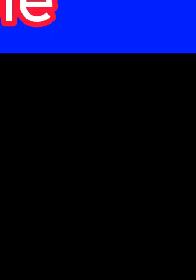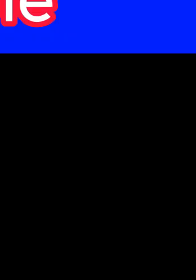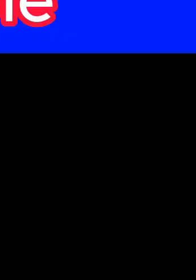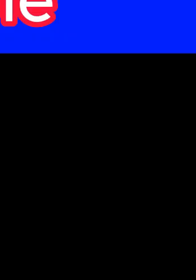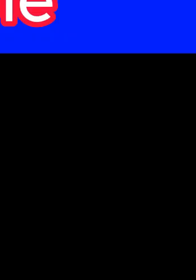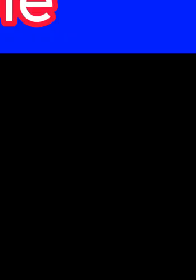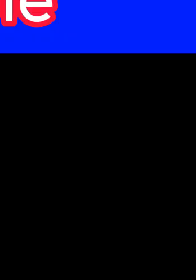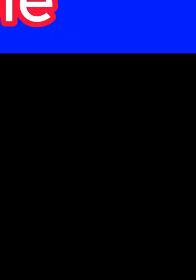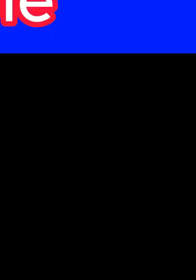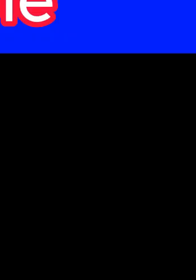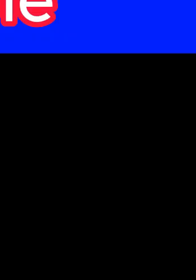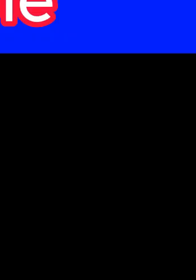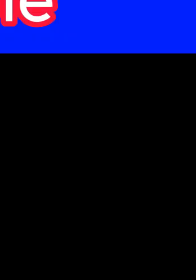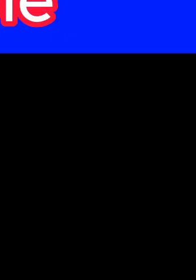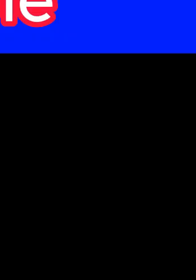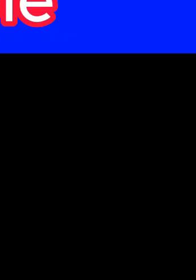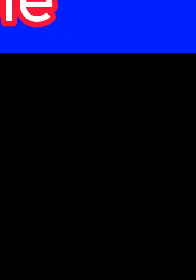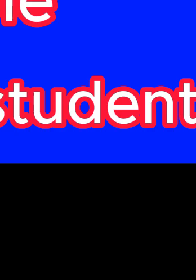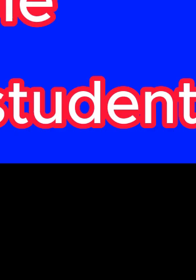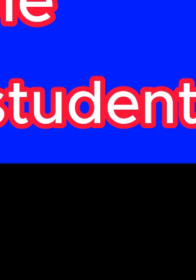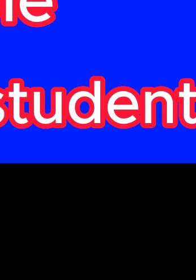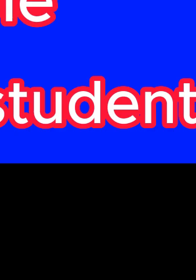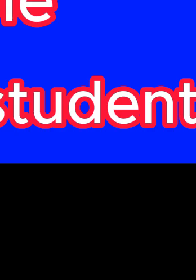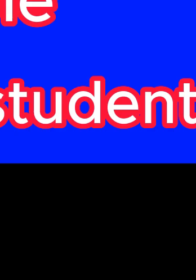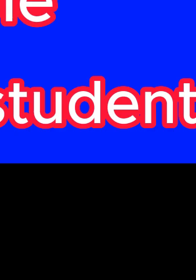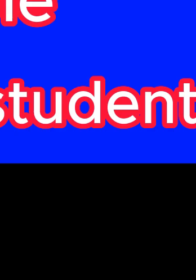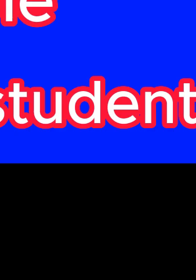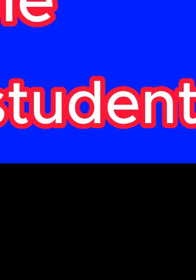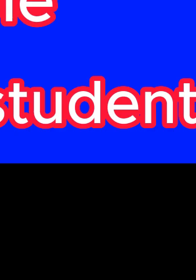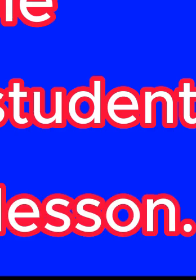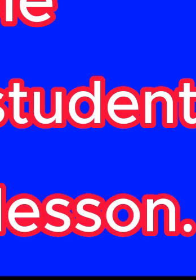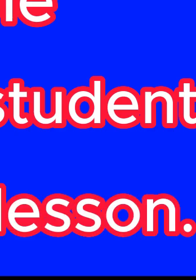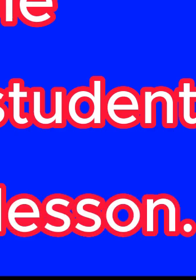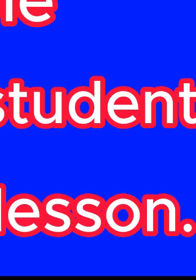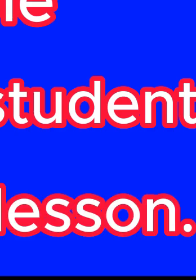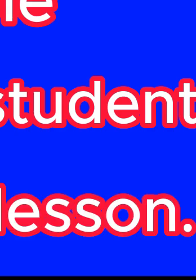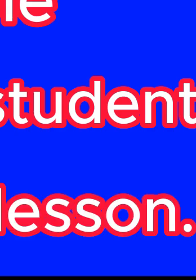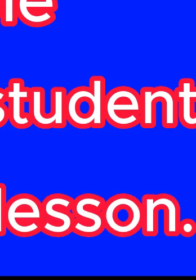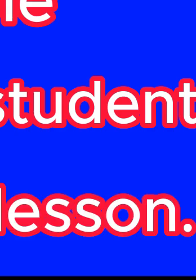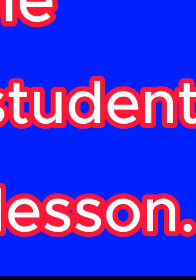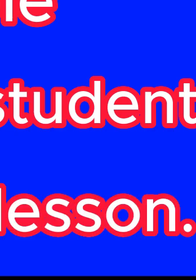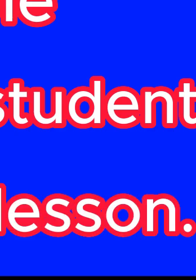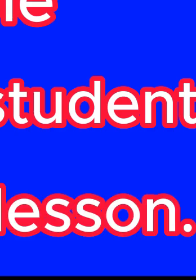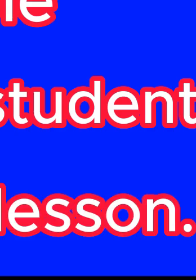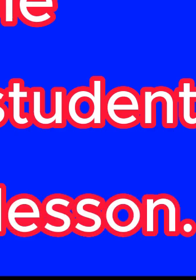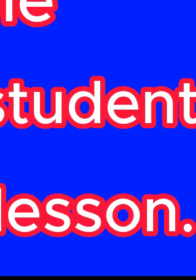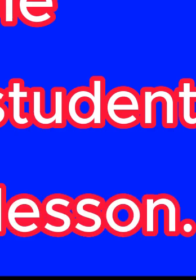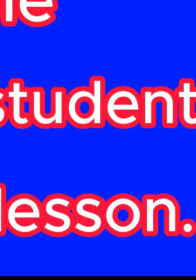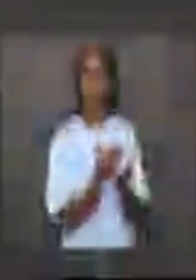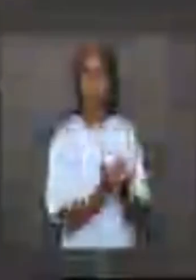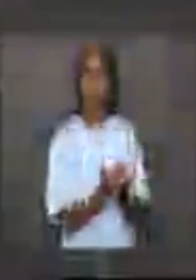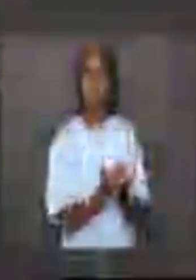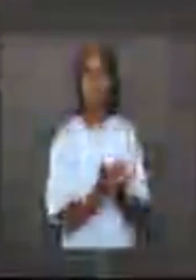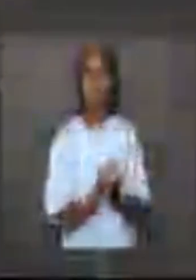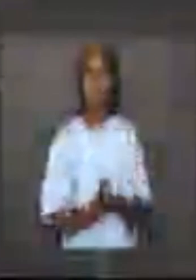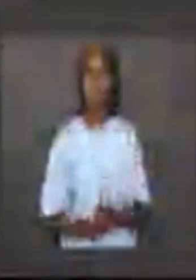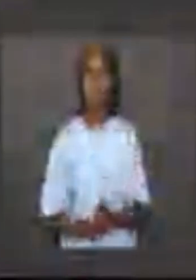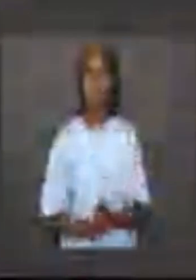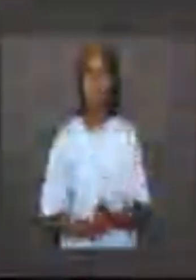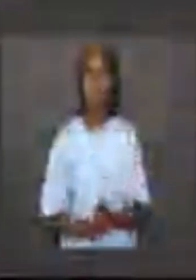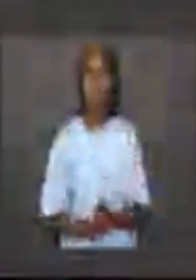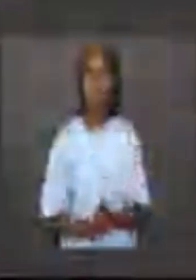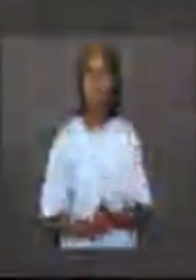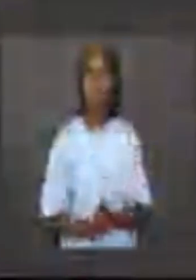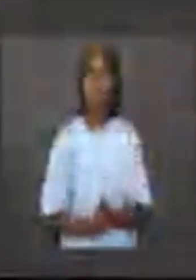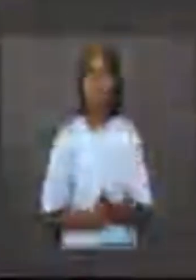one variable. If you are ready, students, let us begin the lesson.